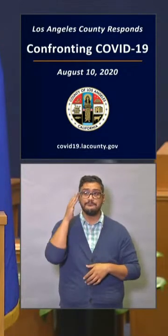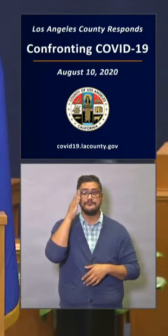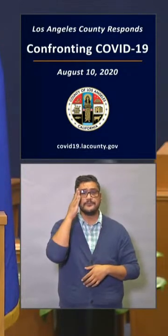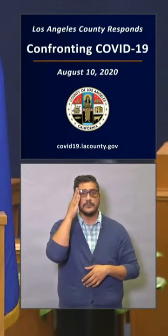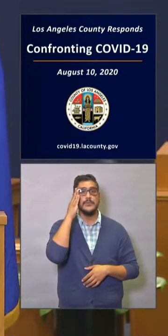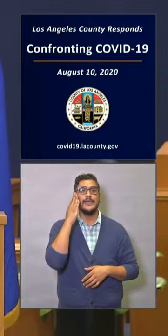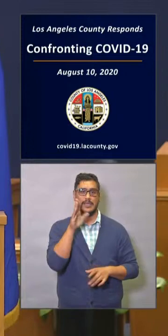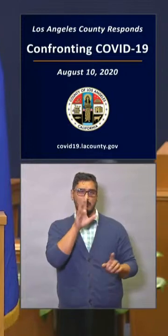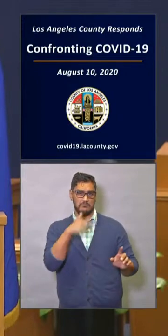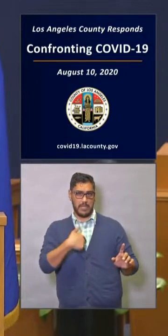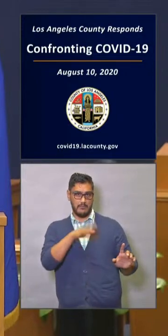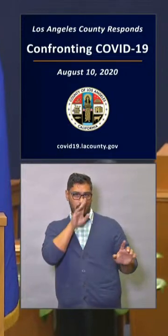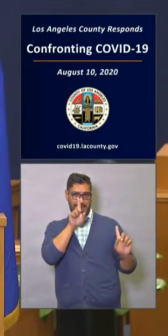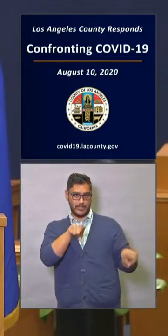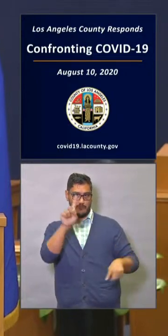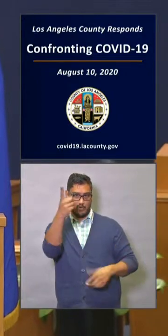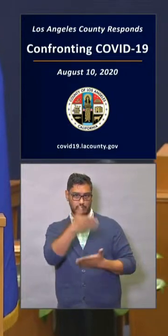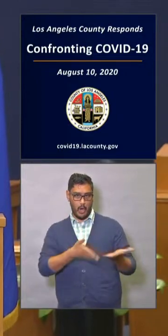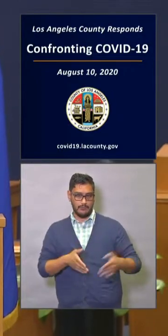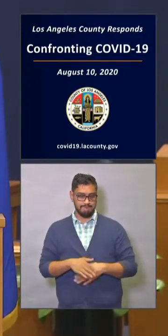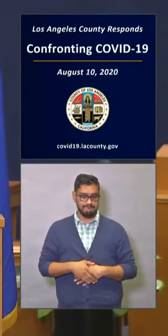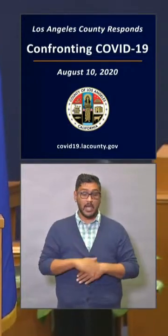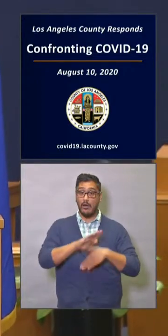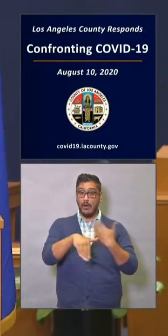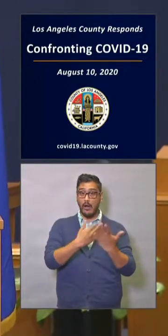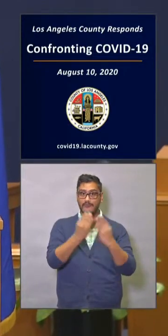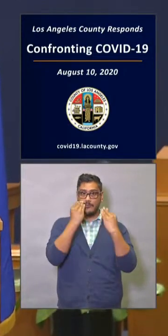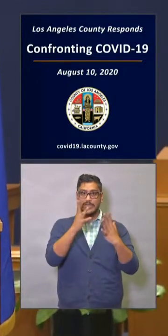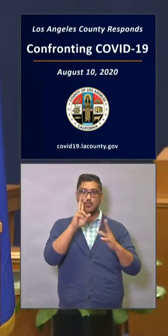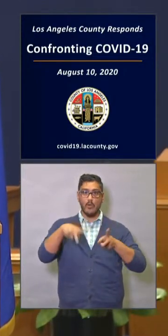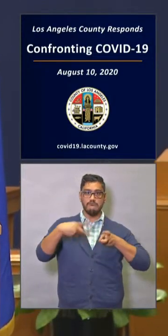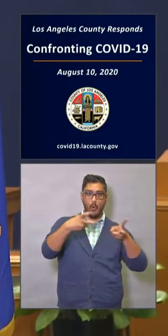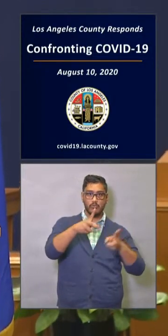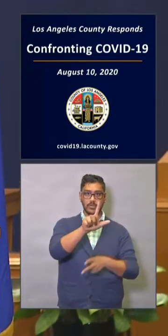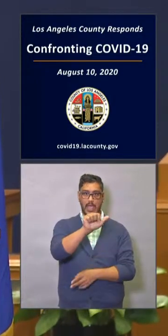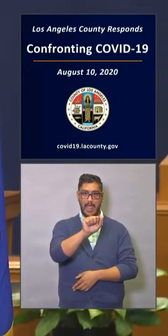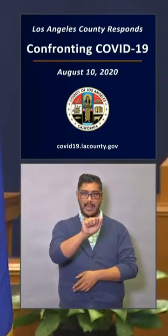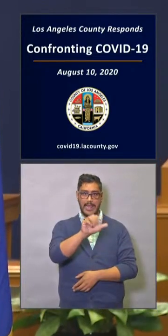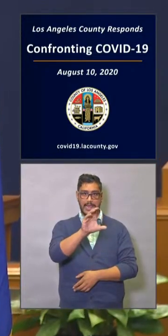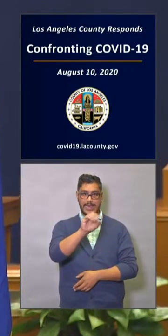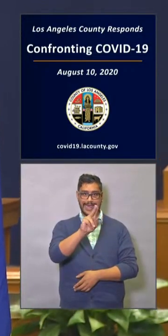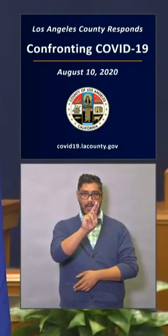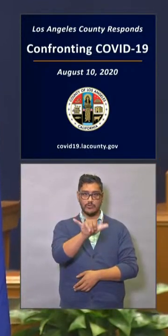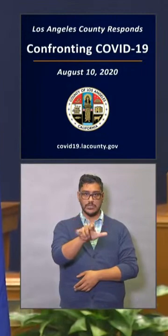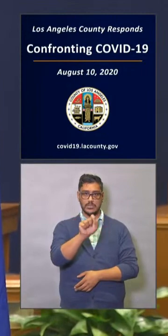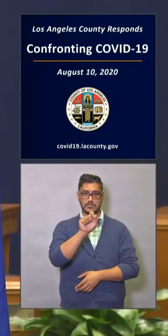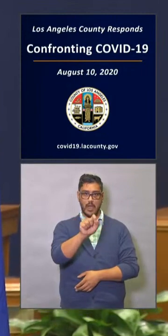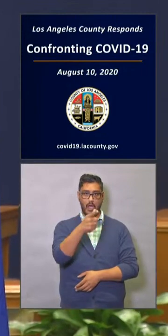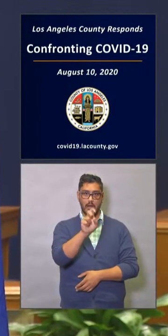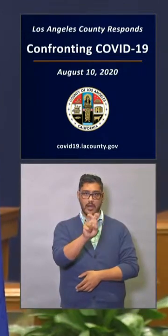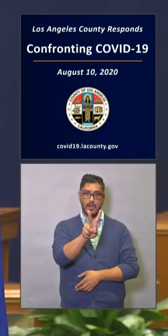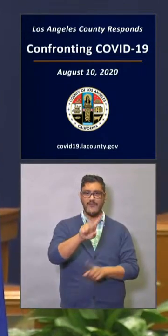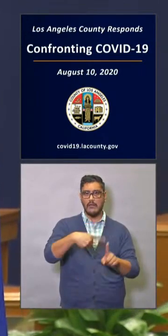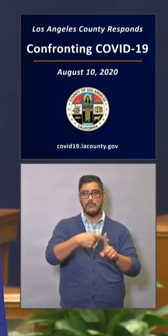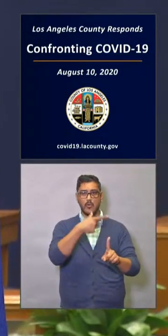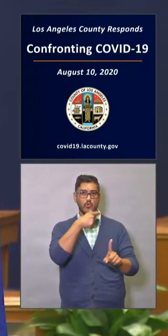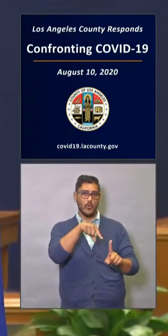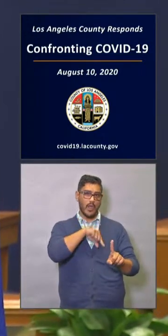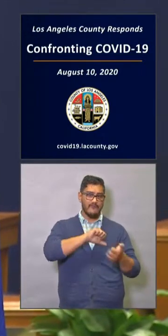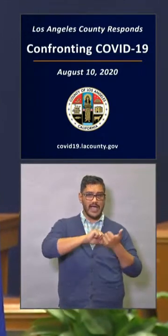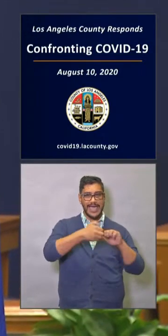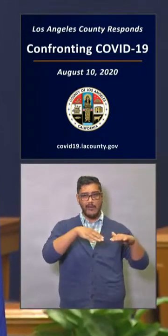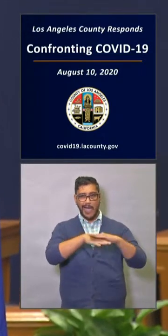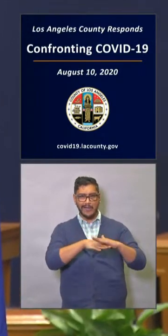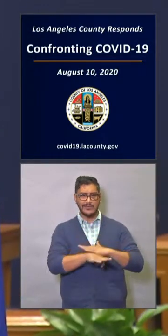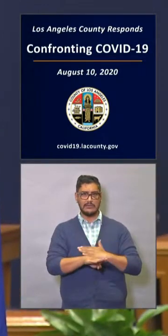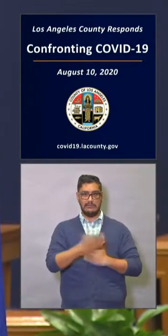So I'll answer the first part. We're going to have all that information up on lacounty.gov in terms of who qualifies and how you go about accessing it. I don't